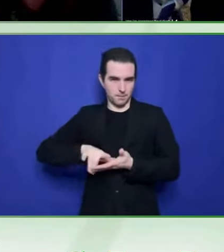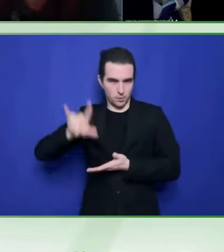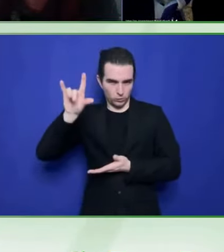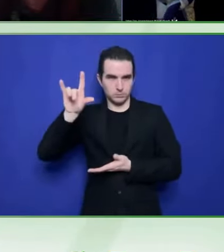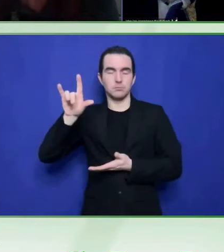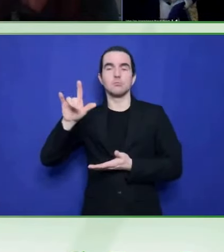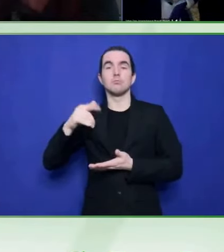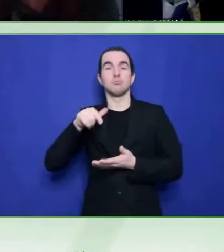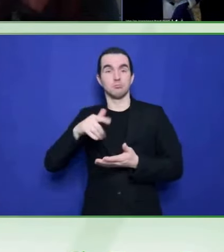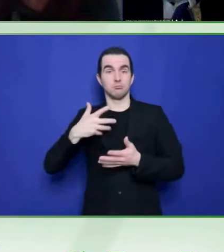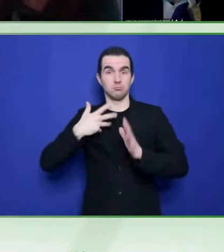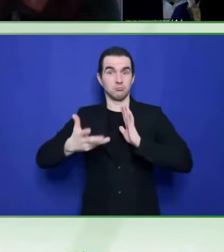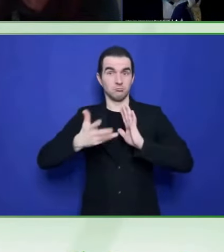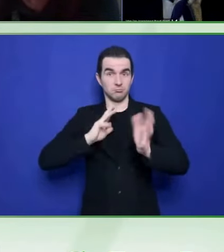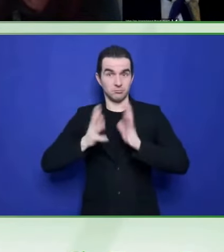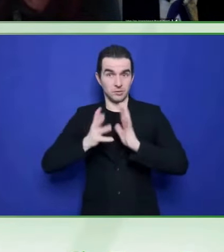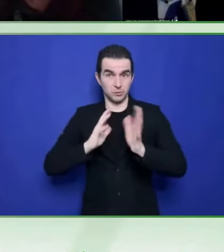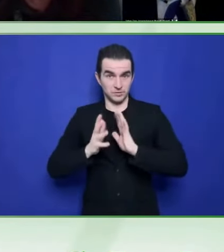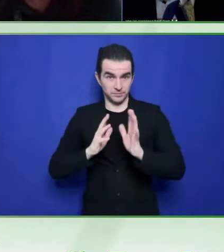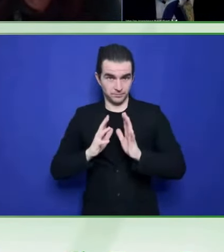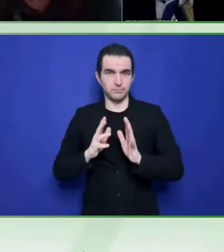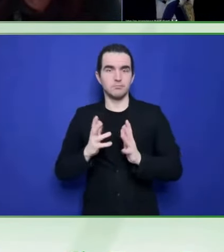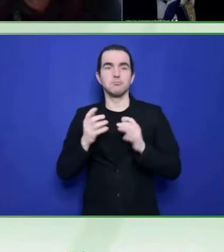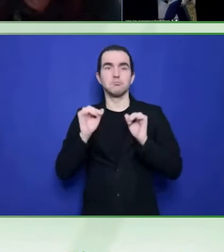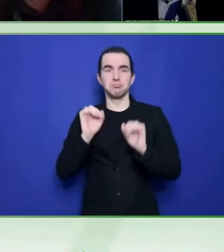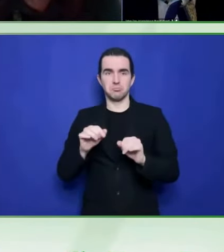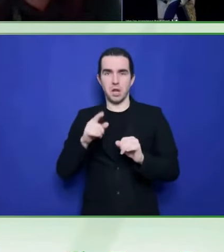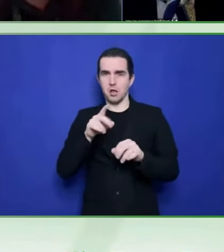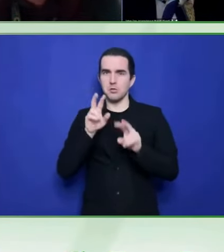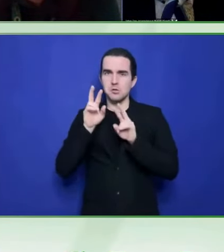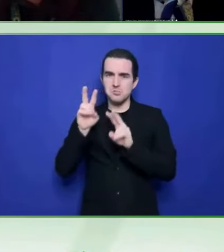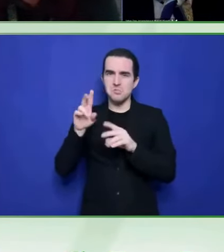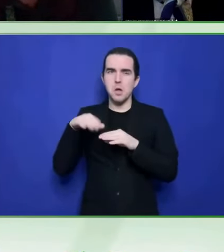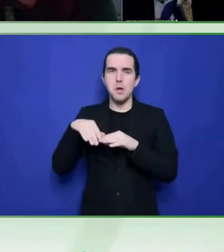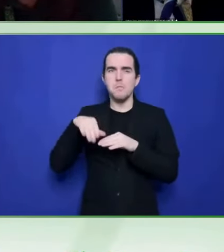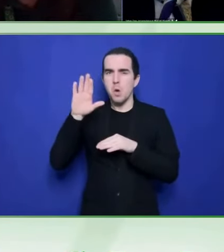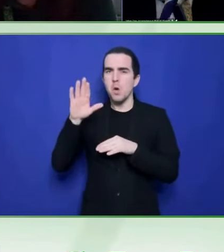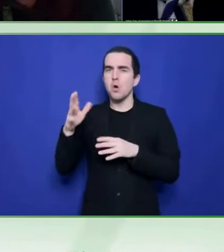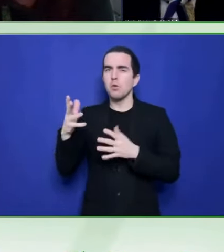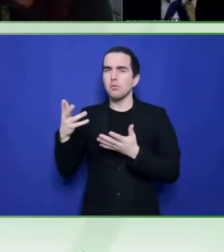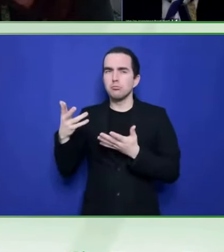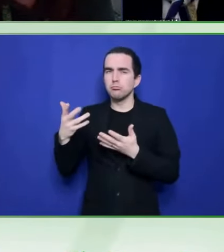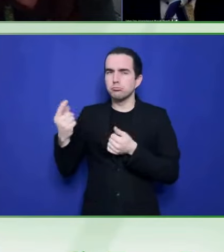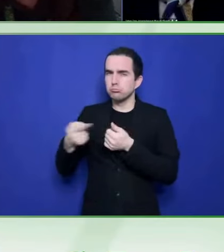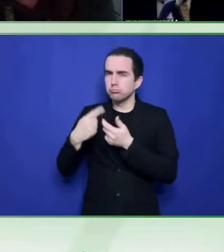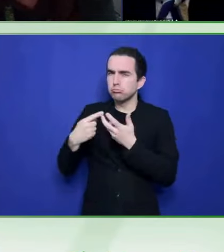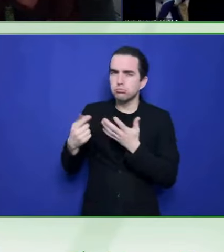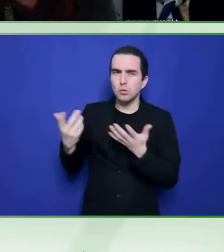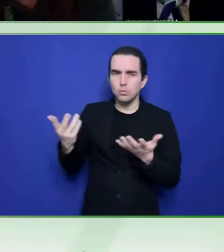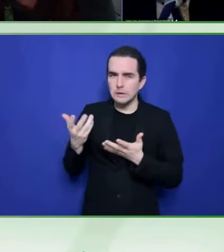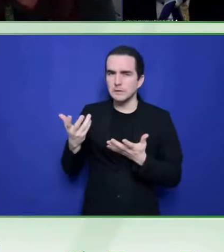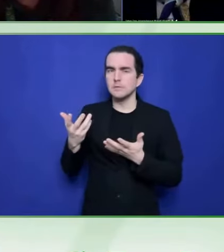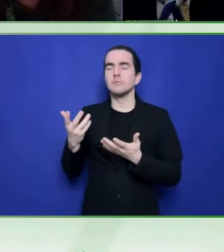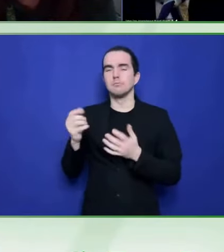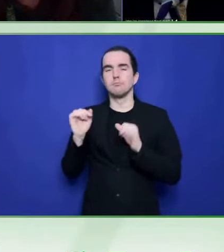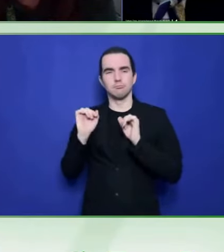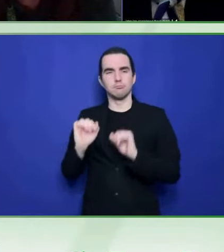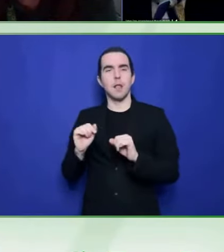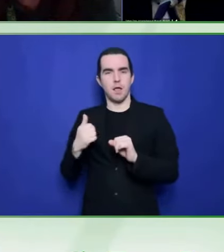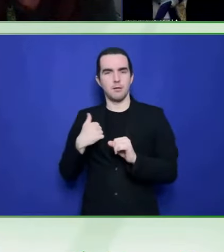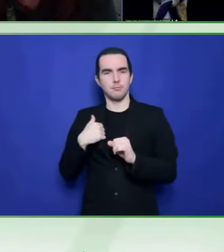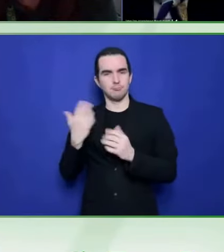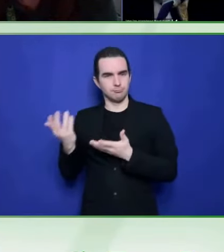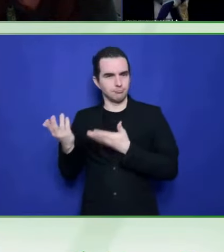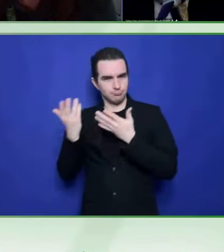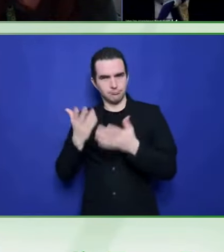solutions together with Seben. Next slide, please. Let's start with some facts about Istanbul Airport. We are a newly